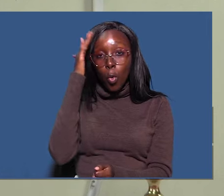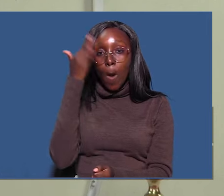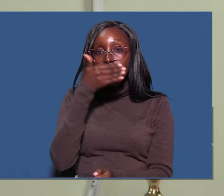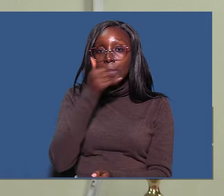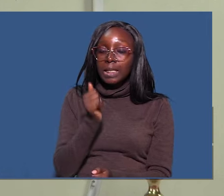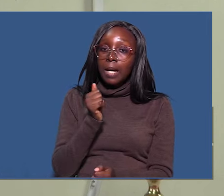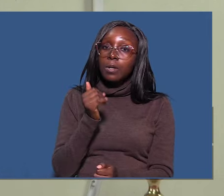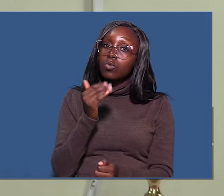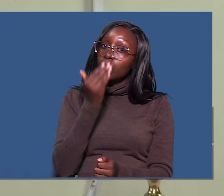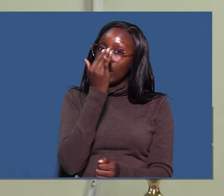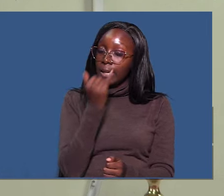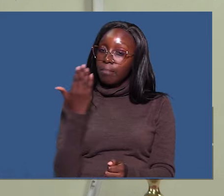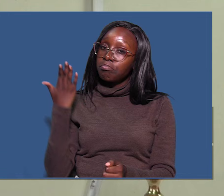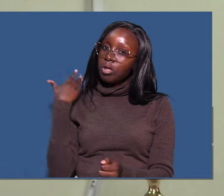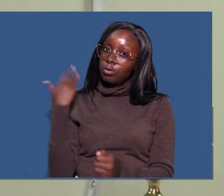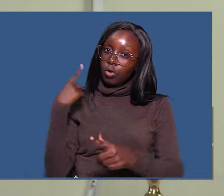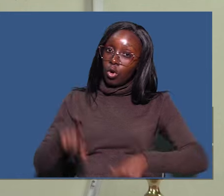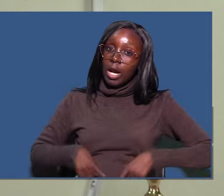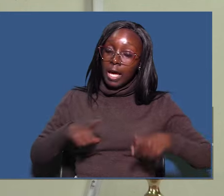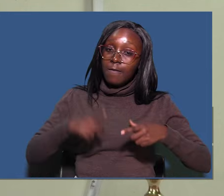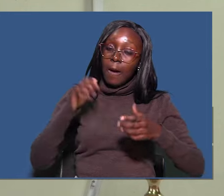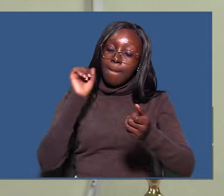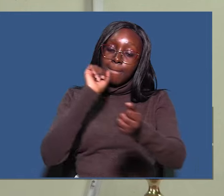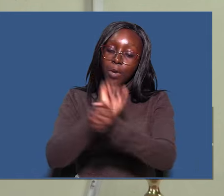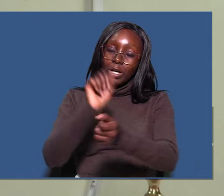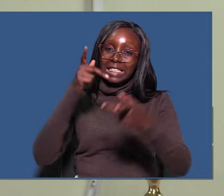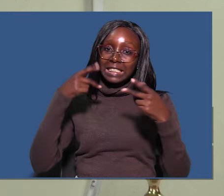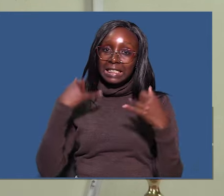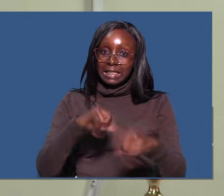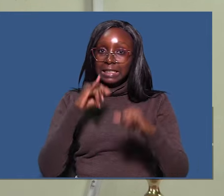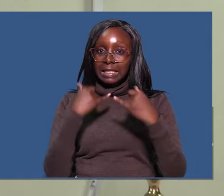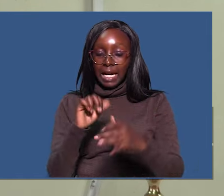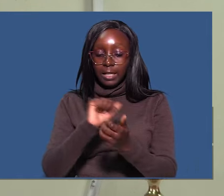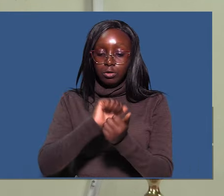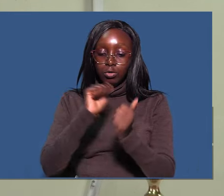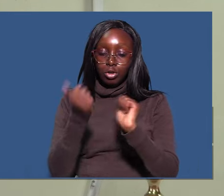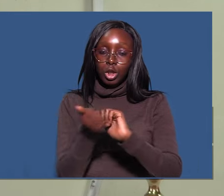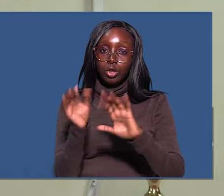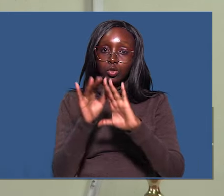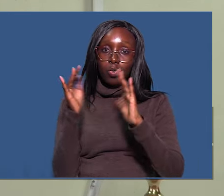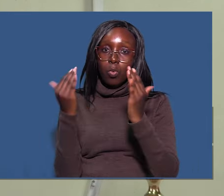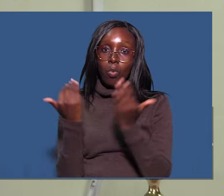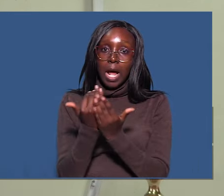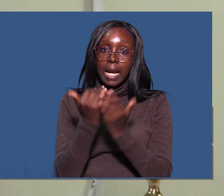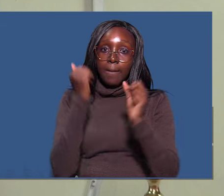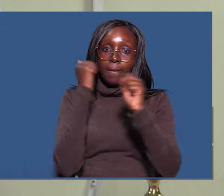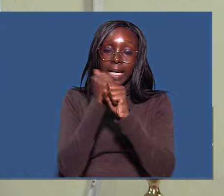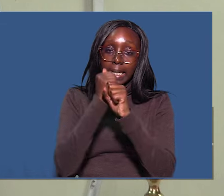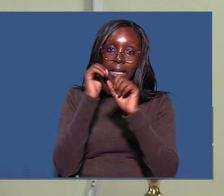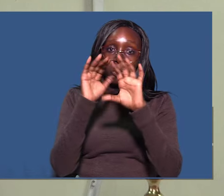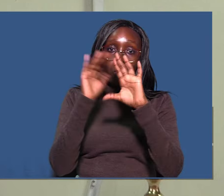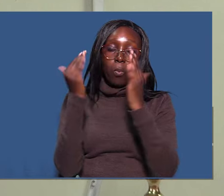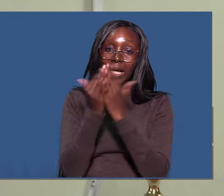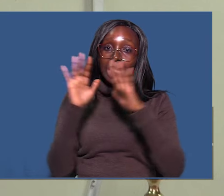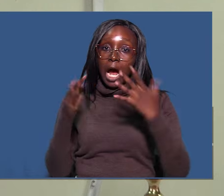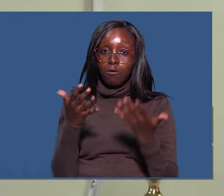had lived and had tried to destroy Christianity. He had tried to change the world and make the world live according to